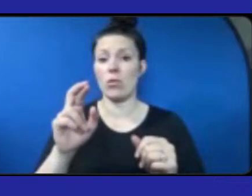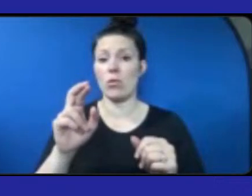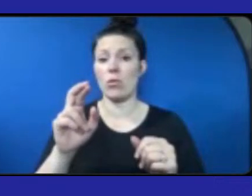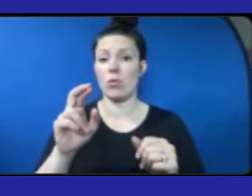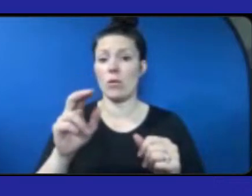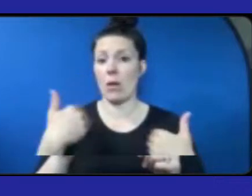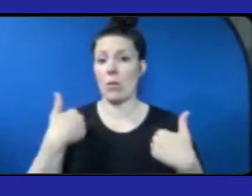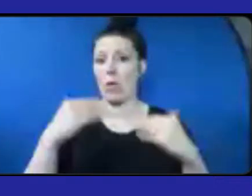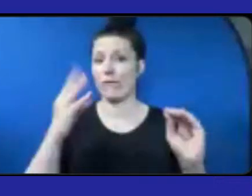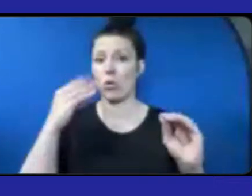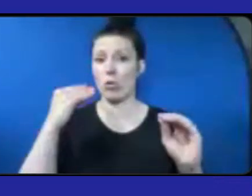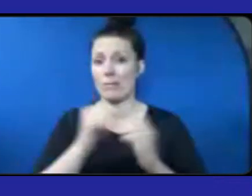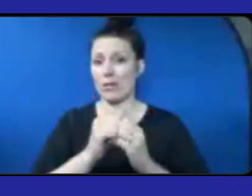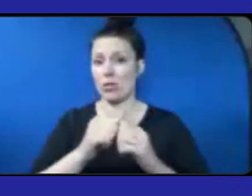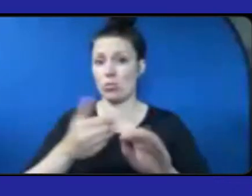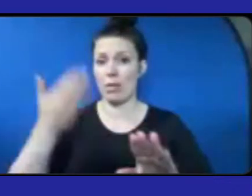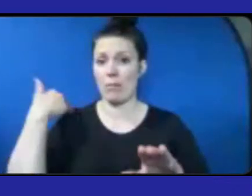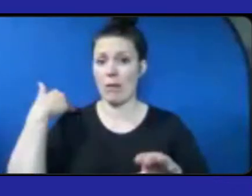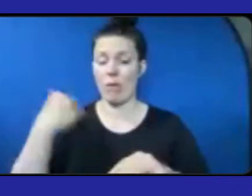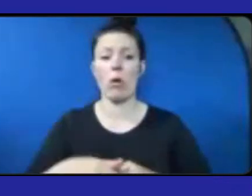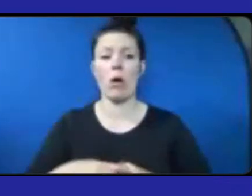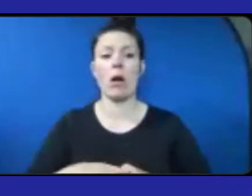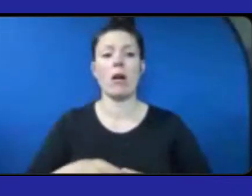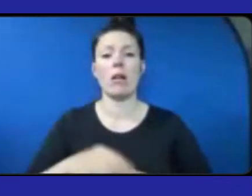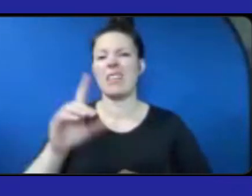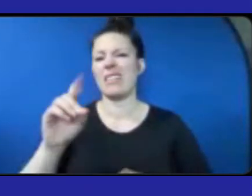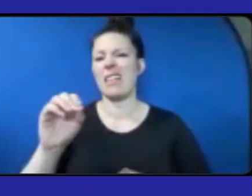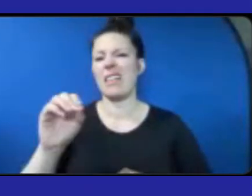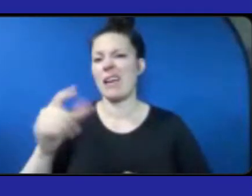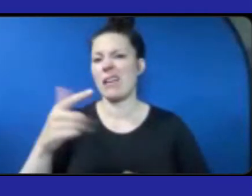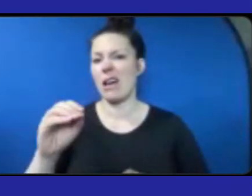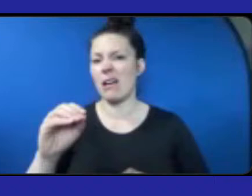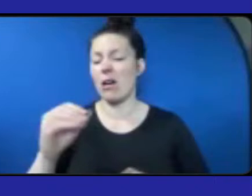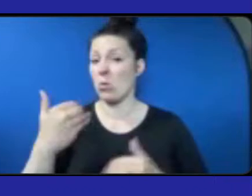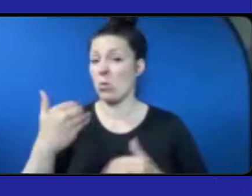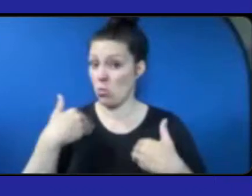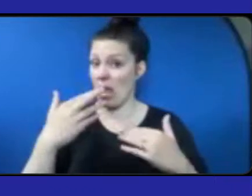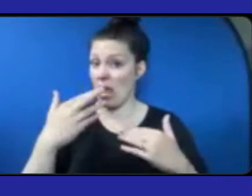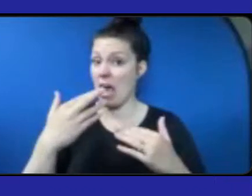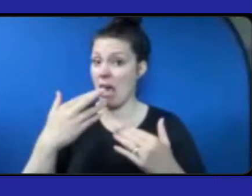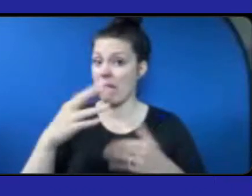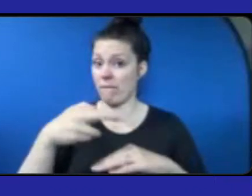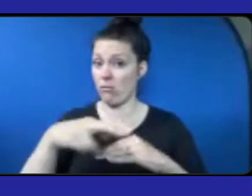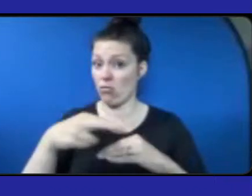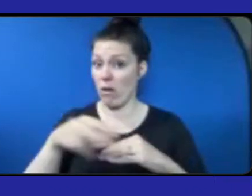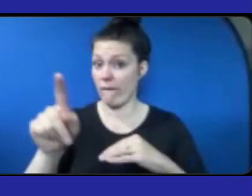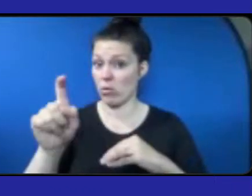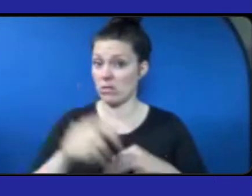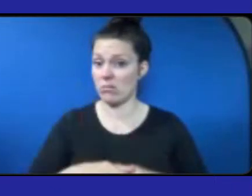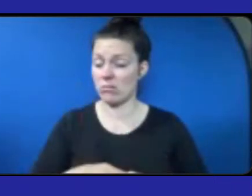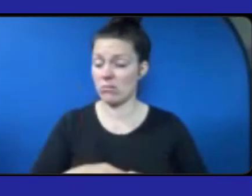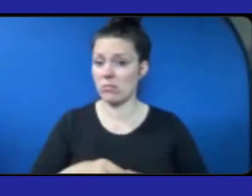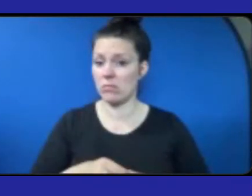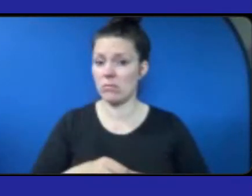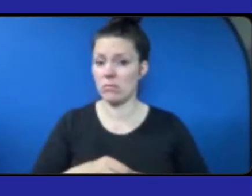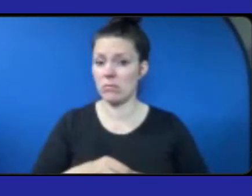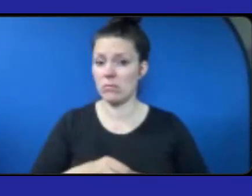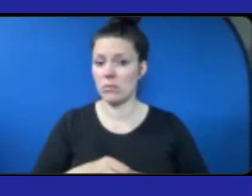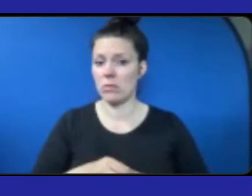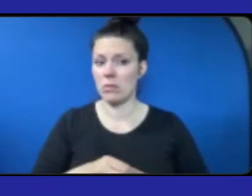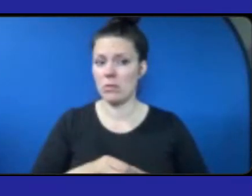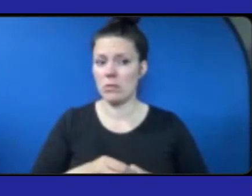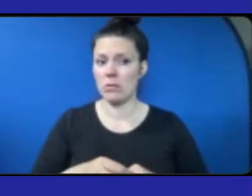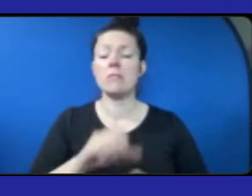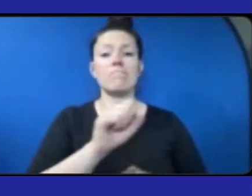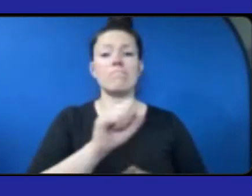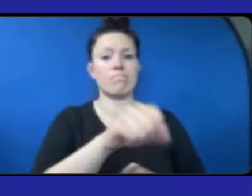have experience with before, this Homos and DOTCO, do we have references going back just to? We do,